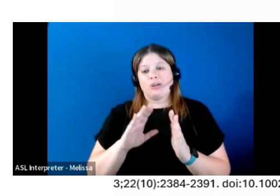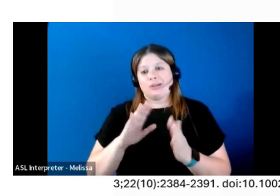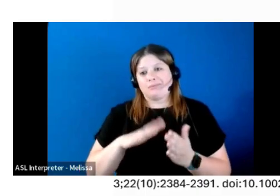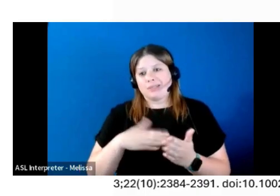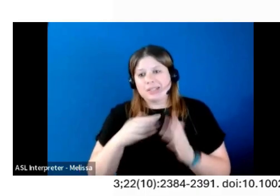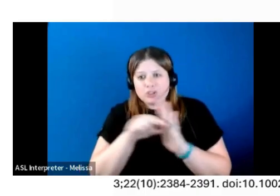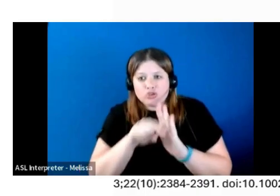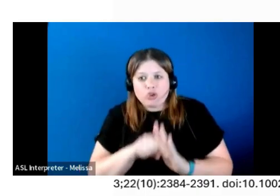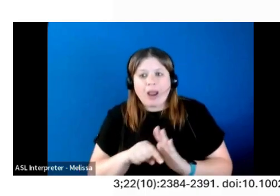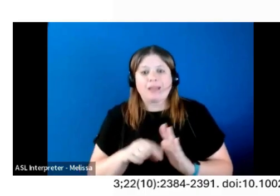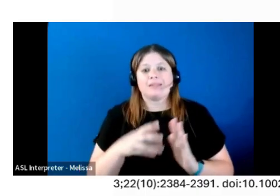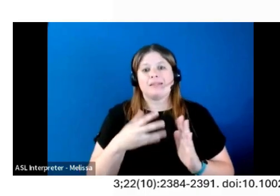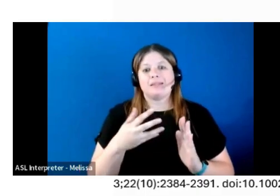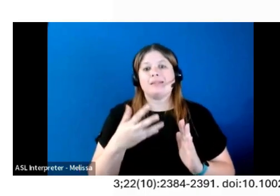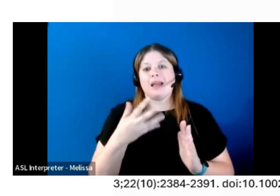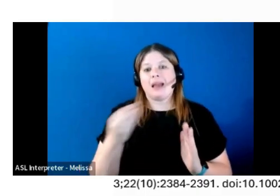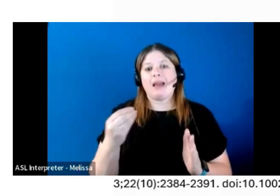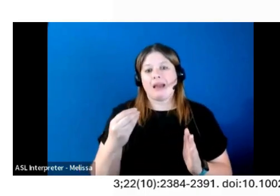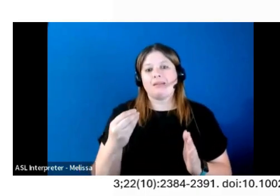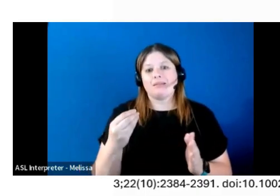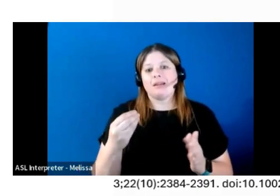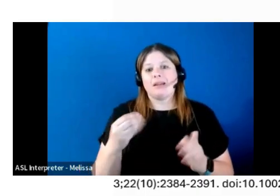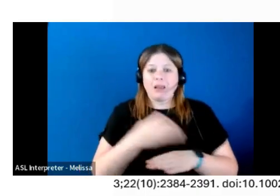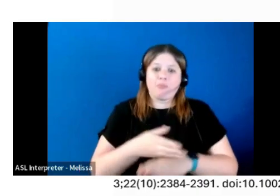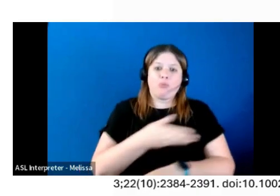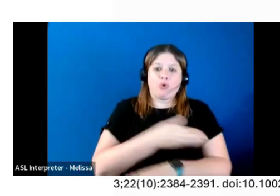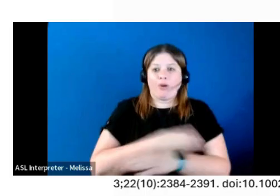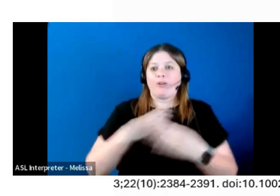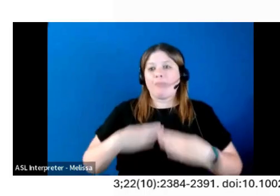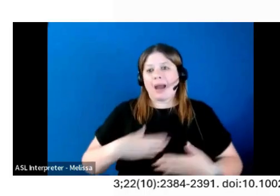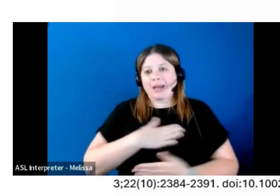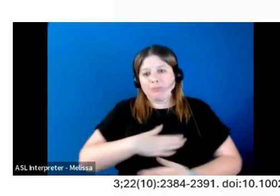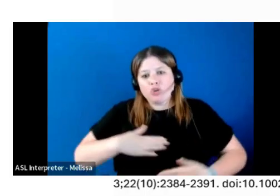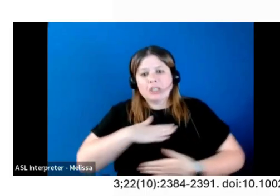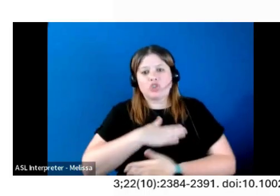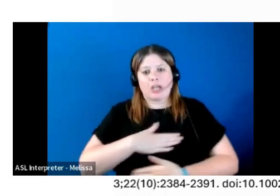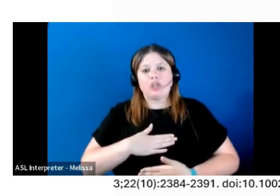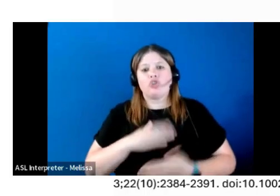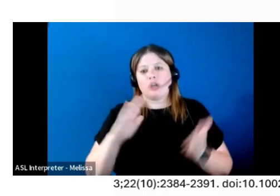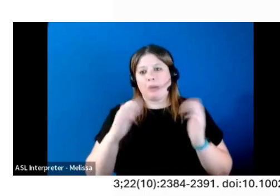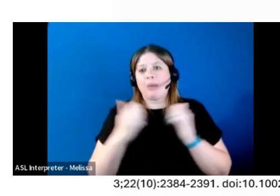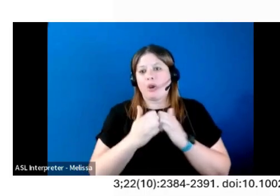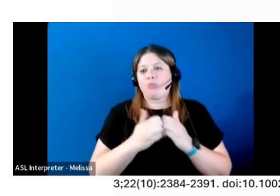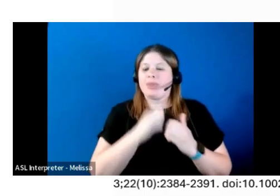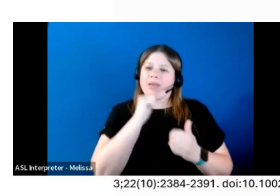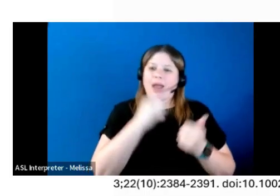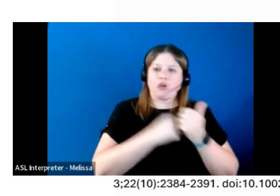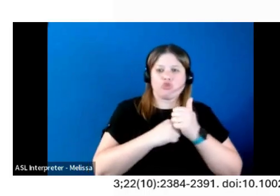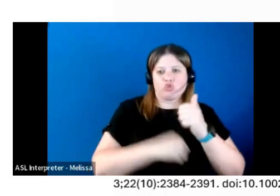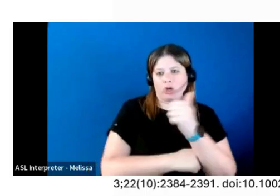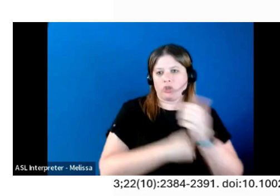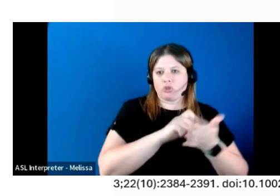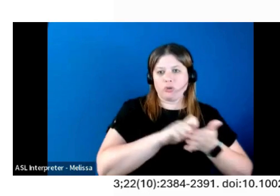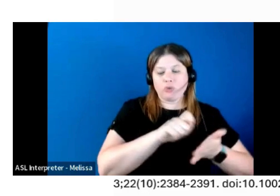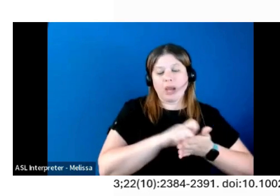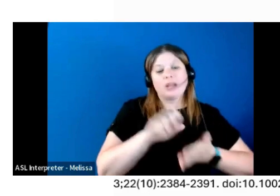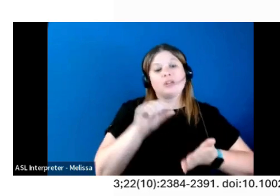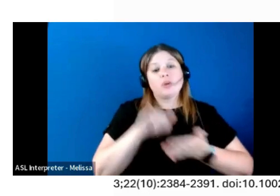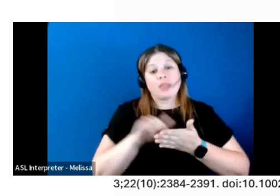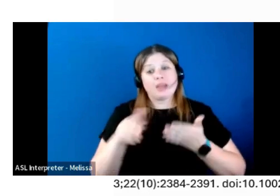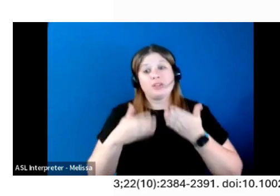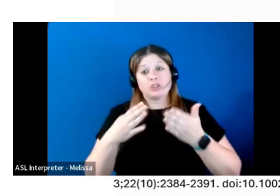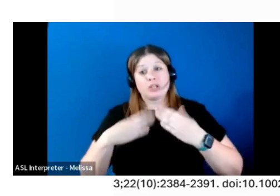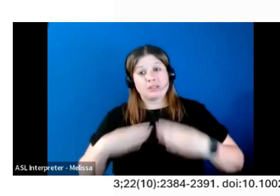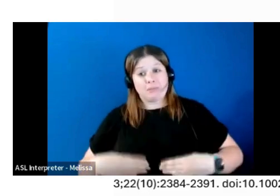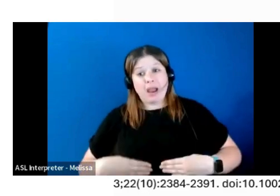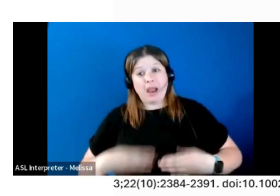writing. And so taken together, these studies suggest that body compassion is not only